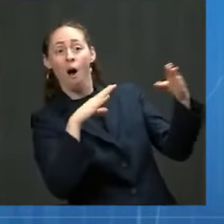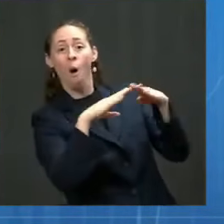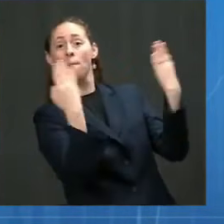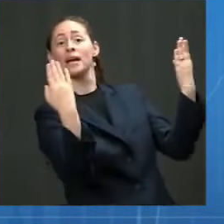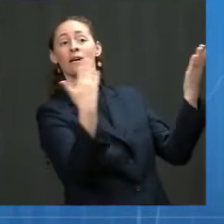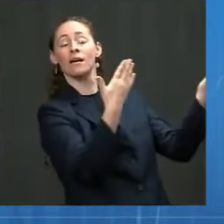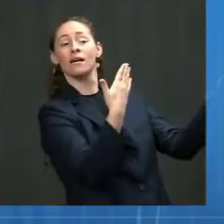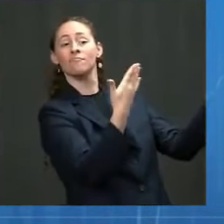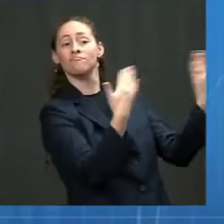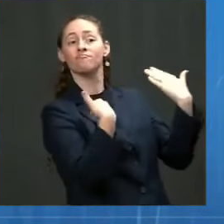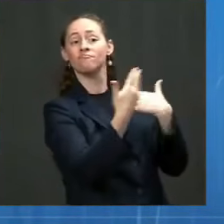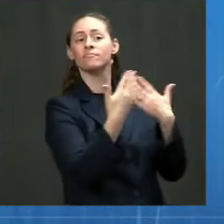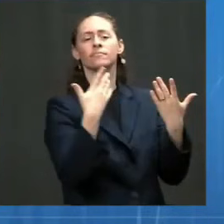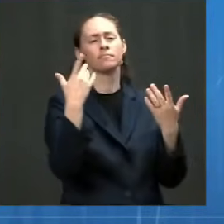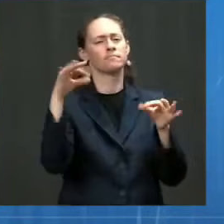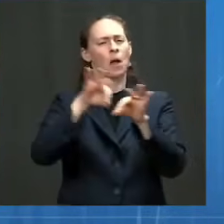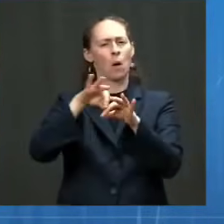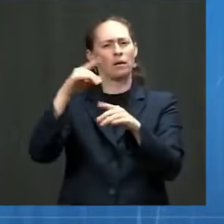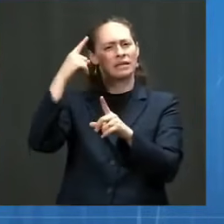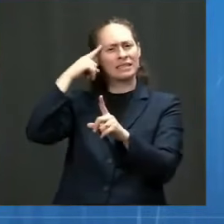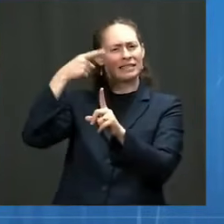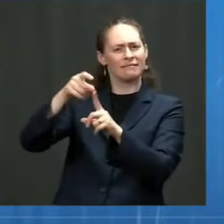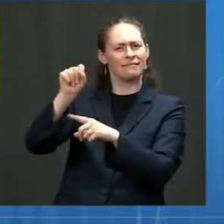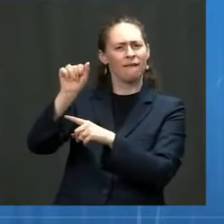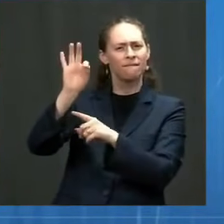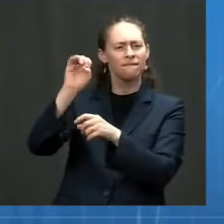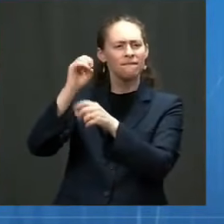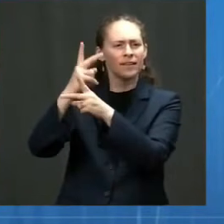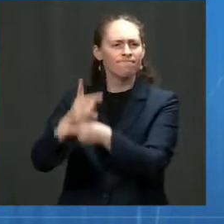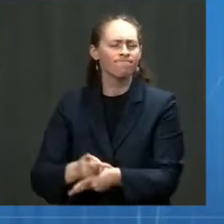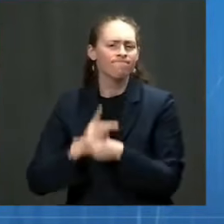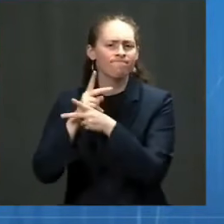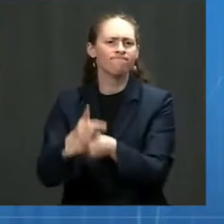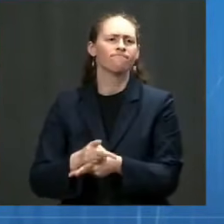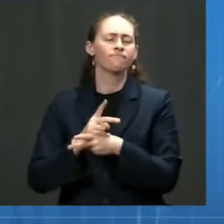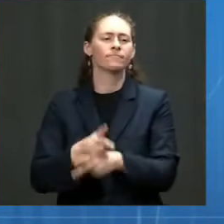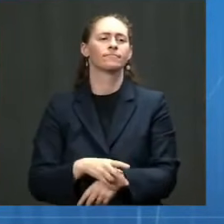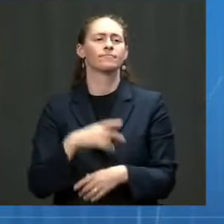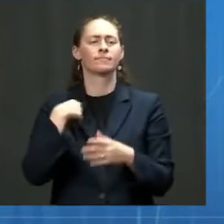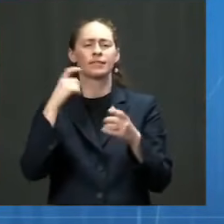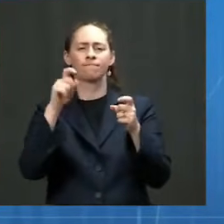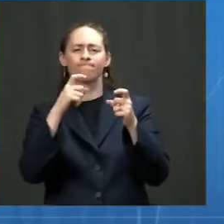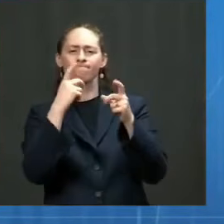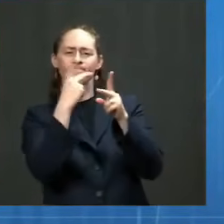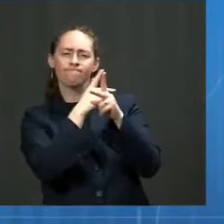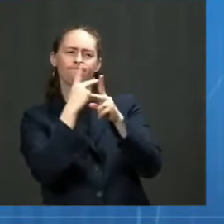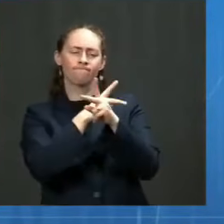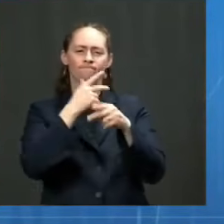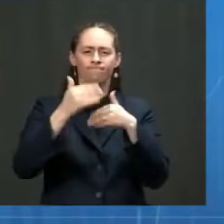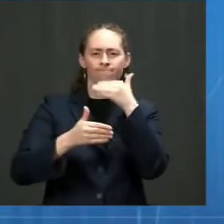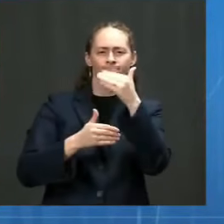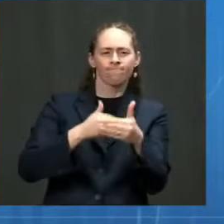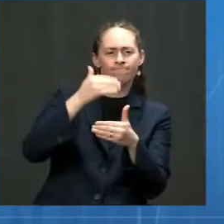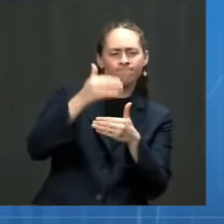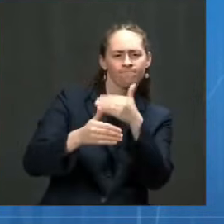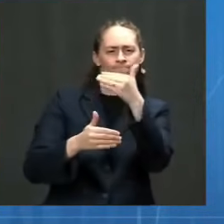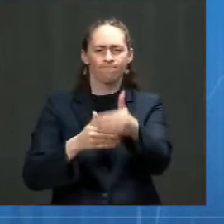And part of that planning is a phased approach that foreign nationals traveling to the United States